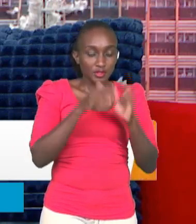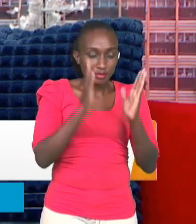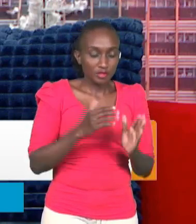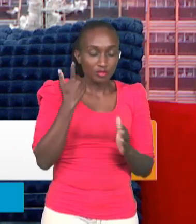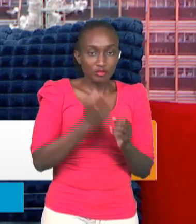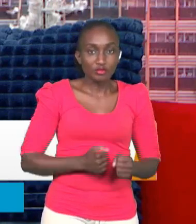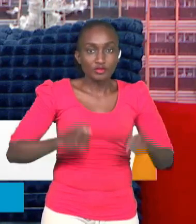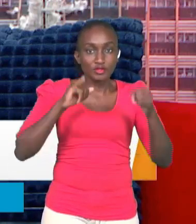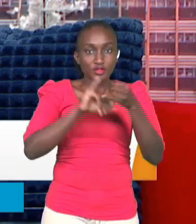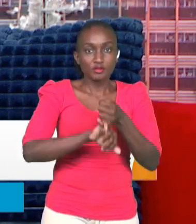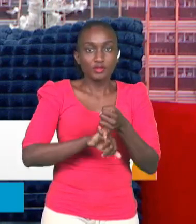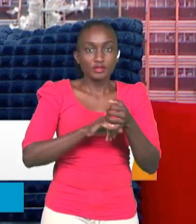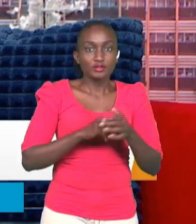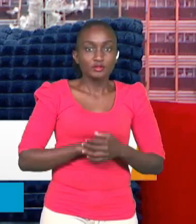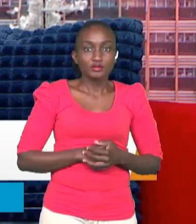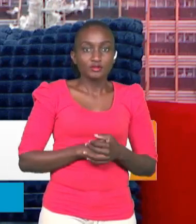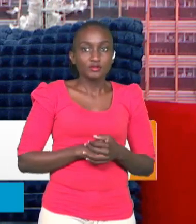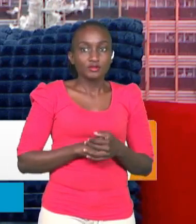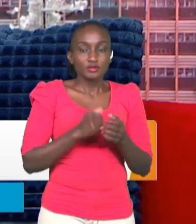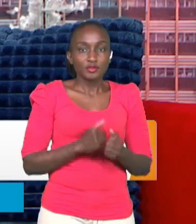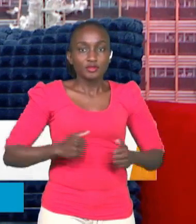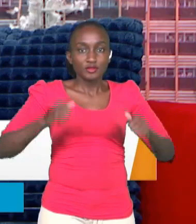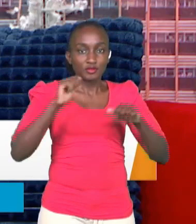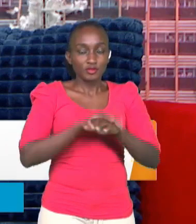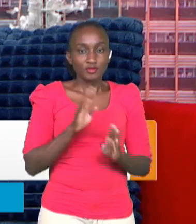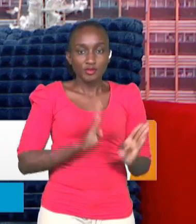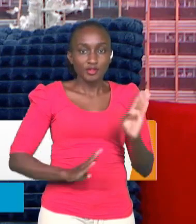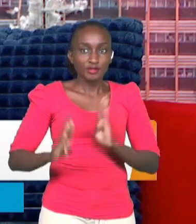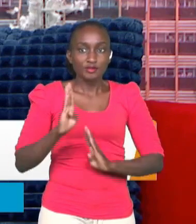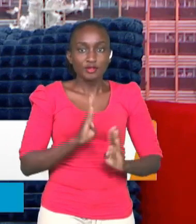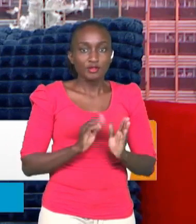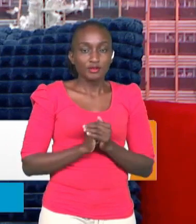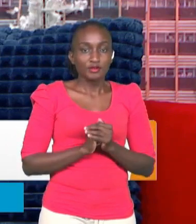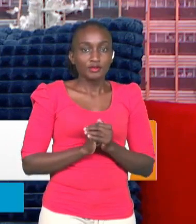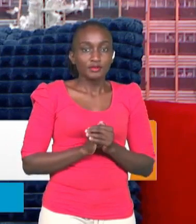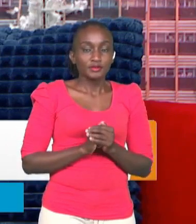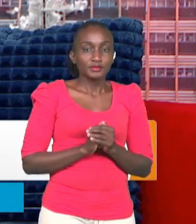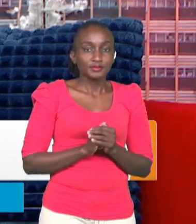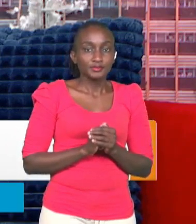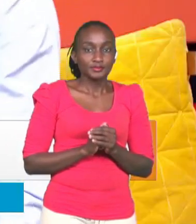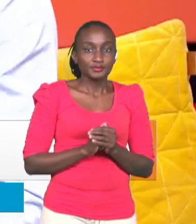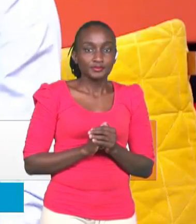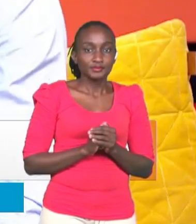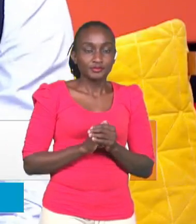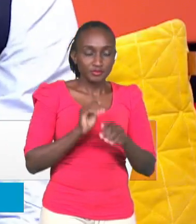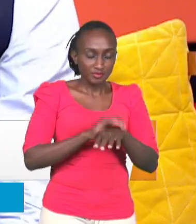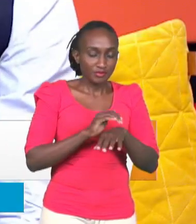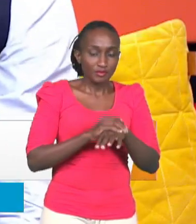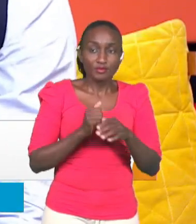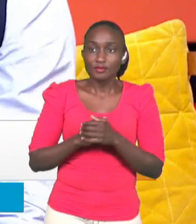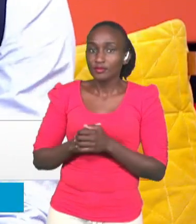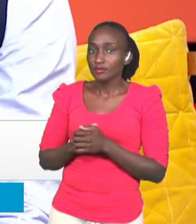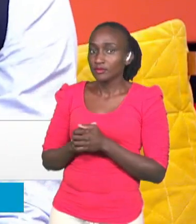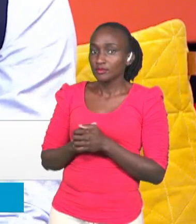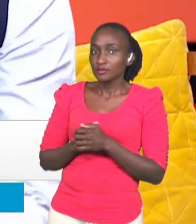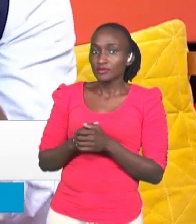your marriage. You believe in their conduct, you believe in what they're putting forth. Okay. And it is good. But we've reached